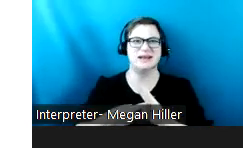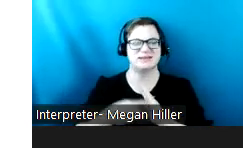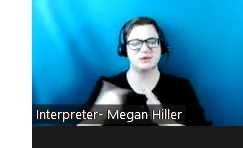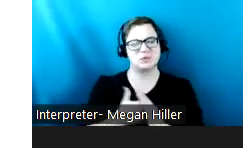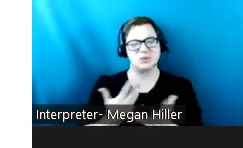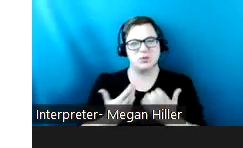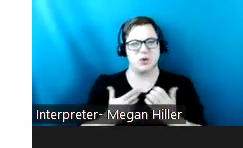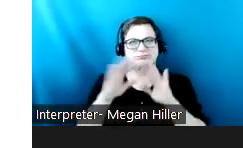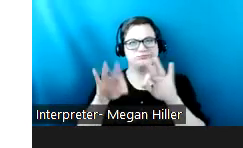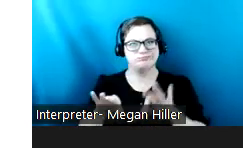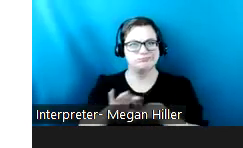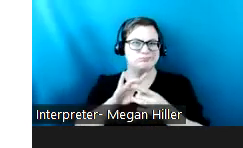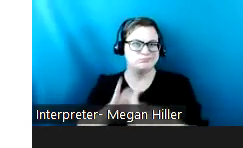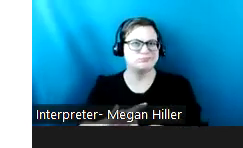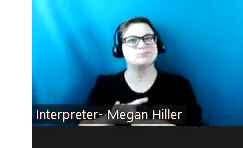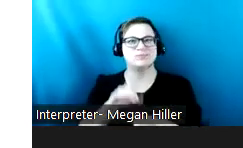of nothing but definitions.